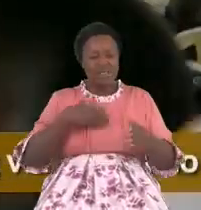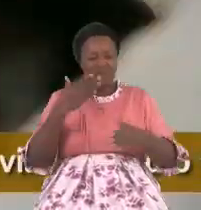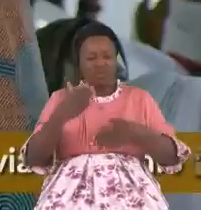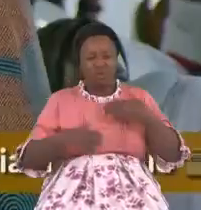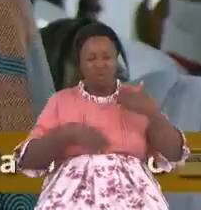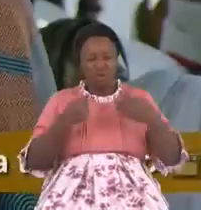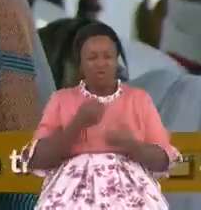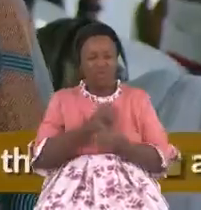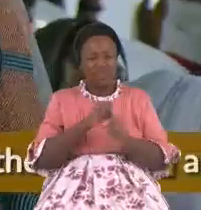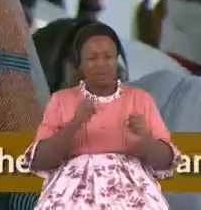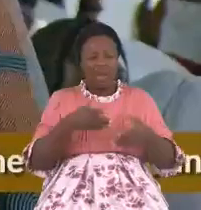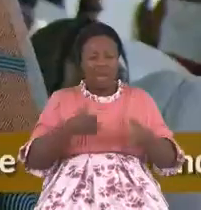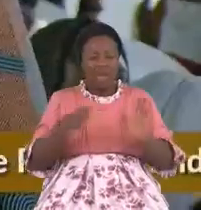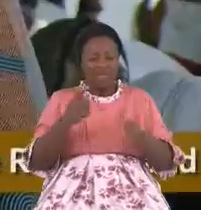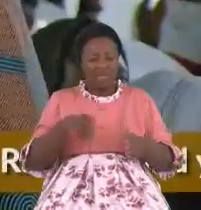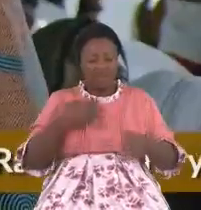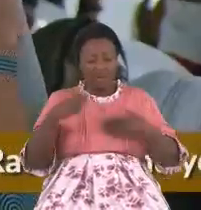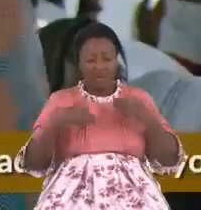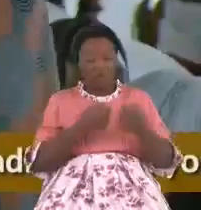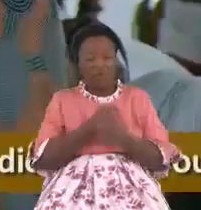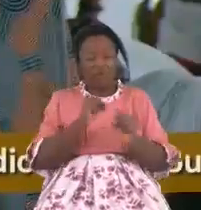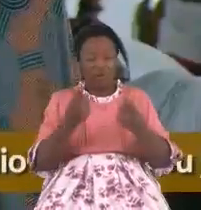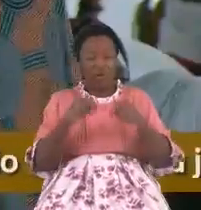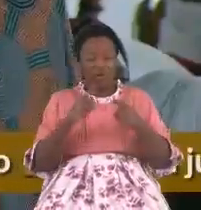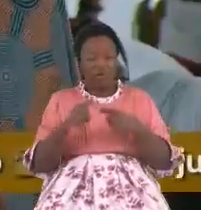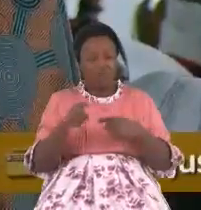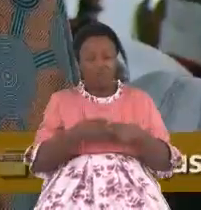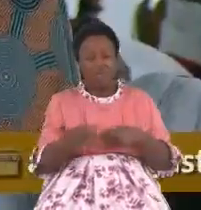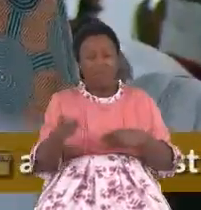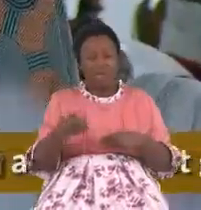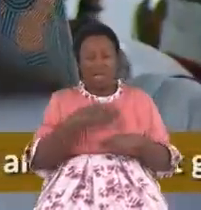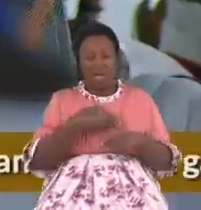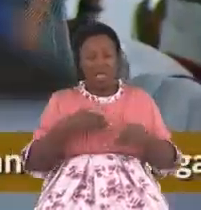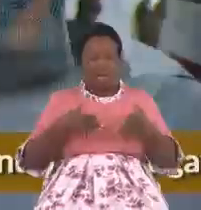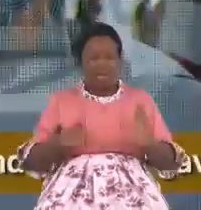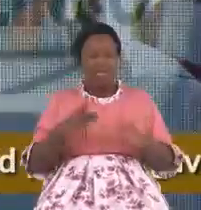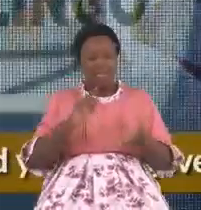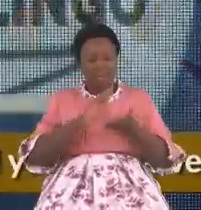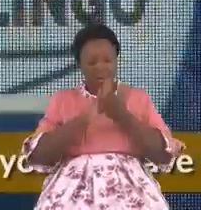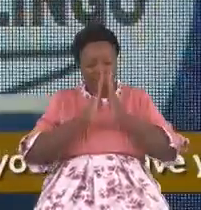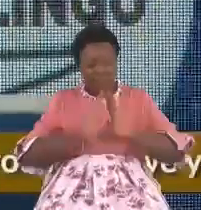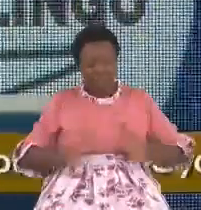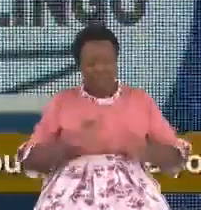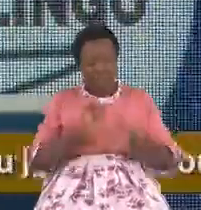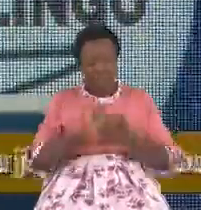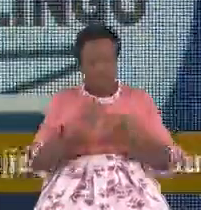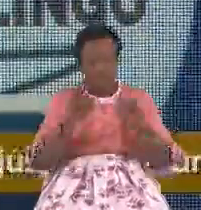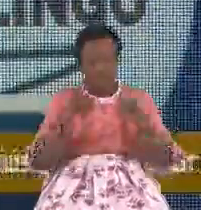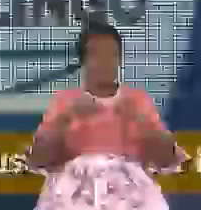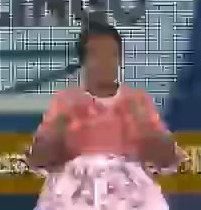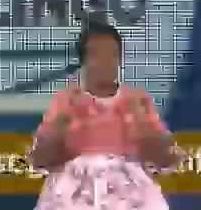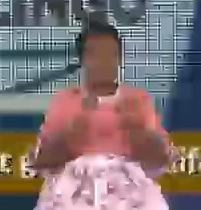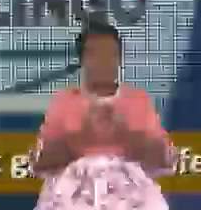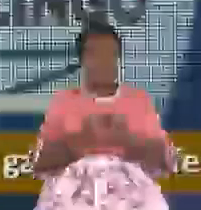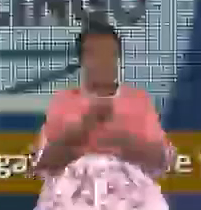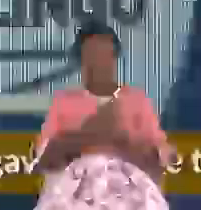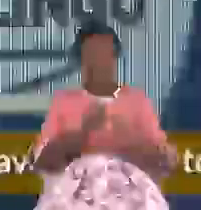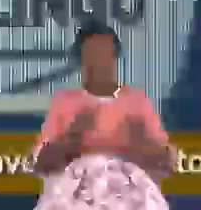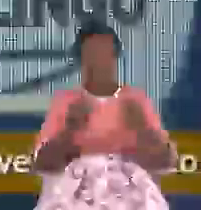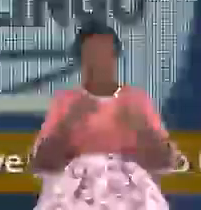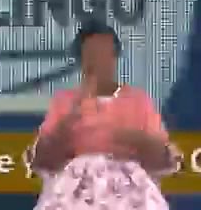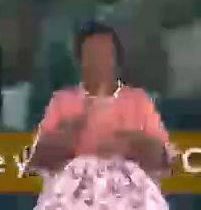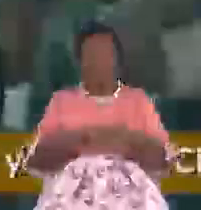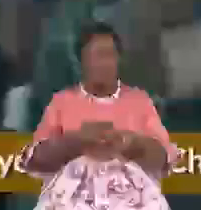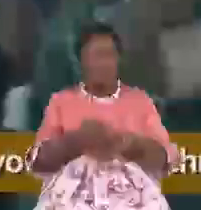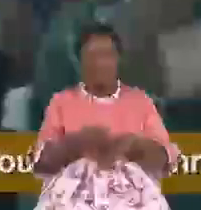to them and let the peace the cause of salvation come in their hearts right